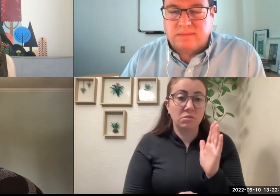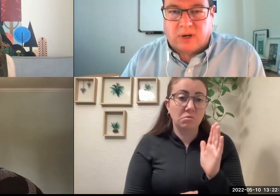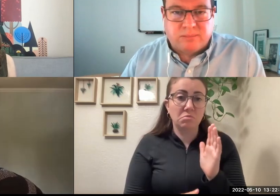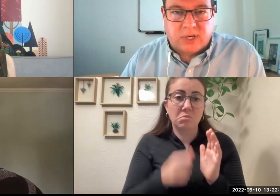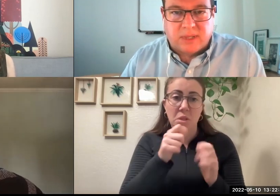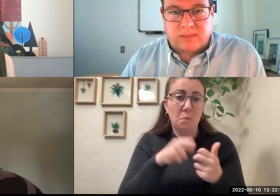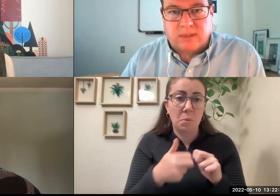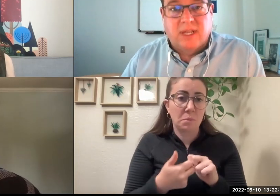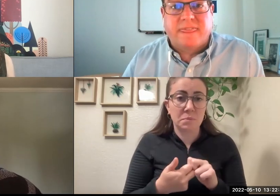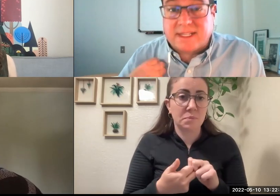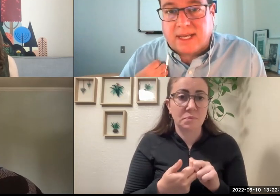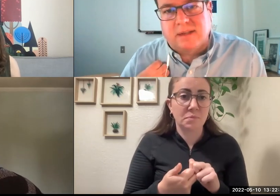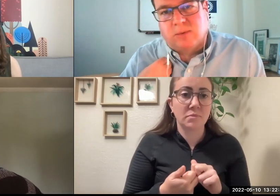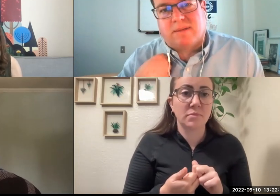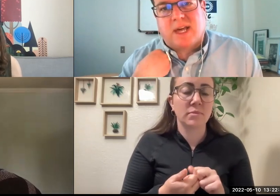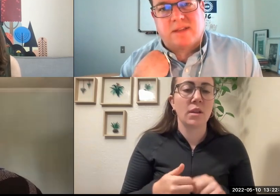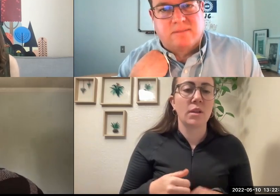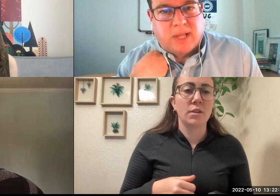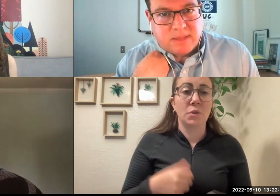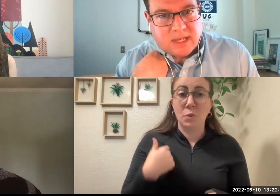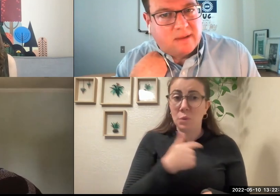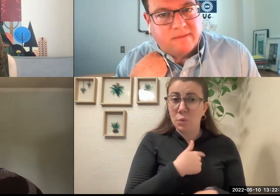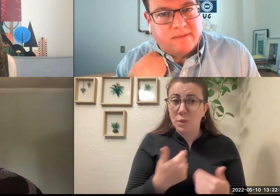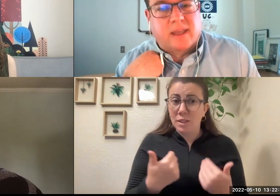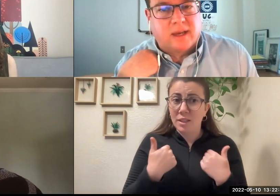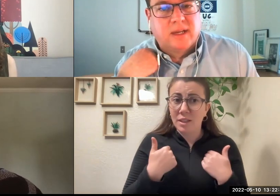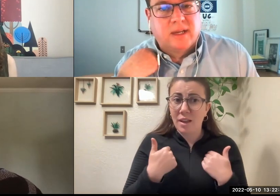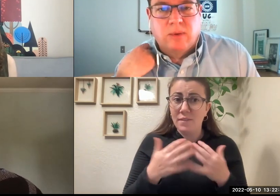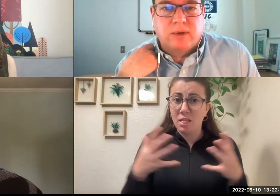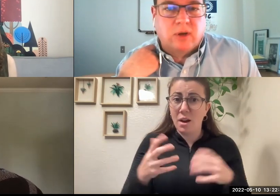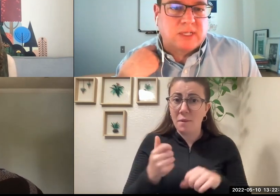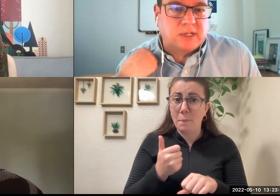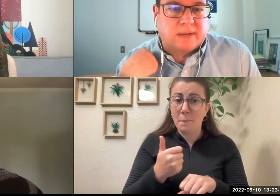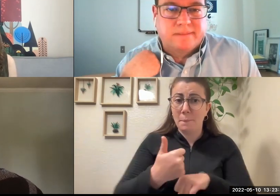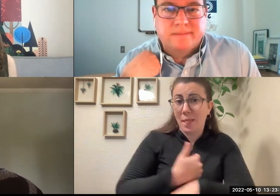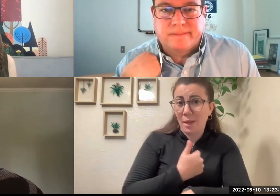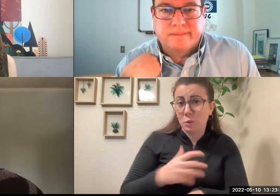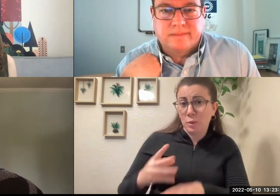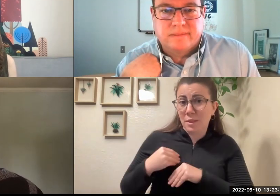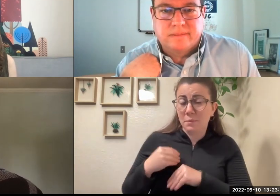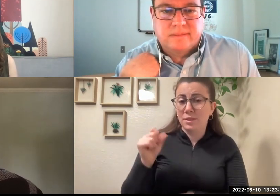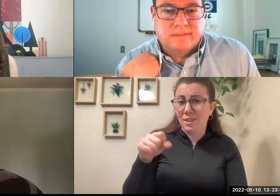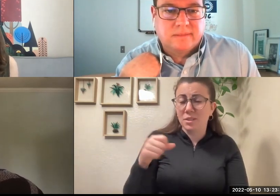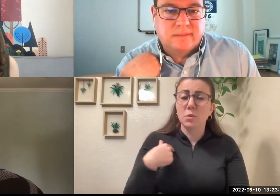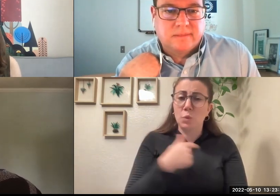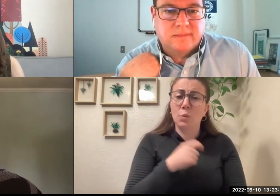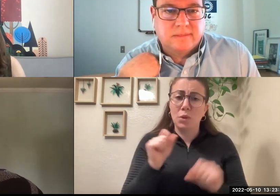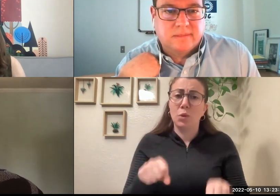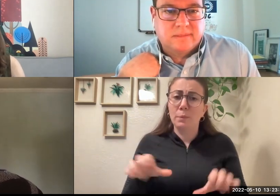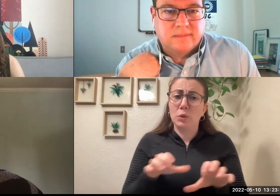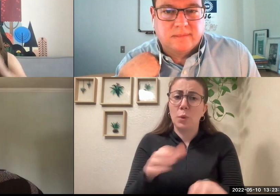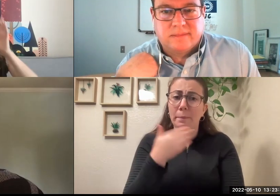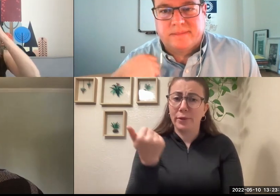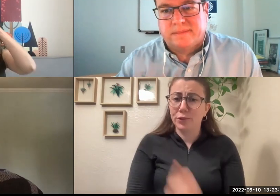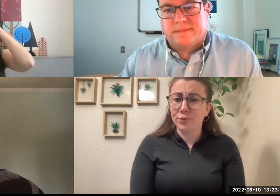workers are pretty miserable. That said, do we have a lot of blame to take? Heck yeah. We could be doing a much better job. This actually